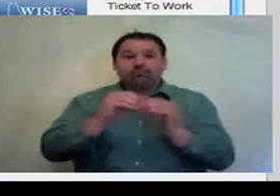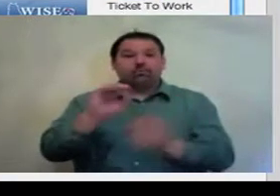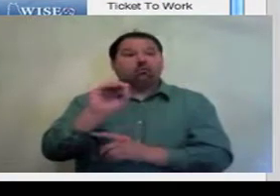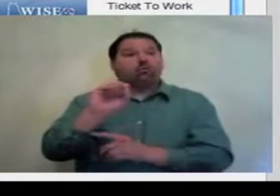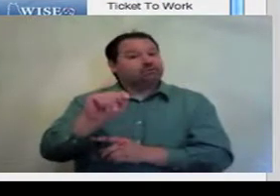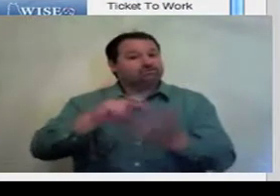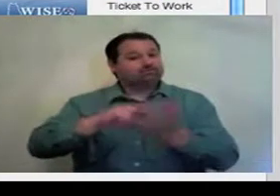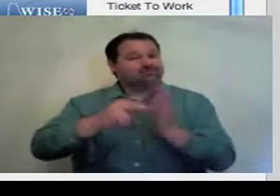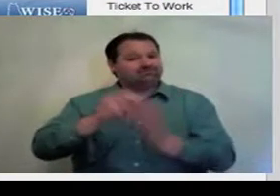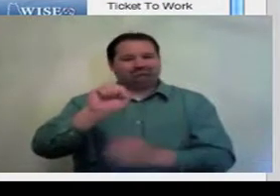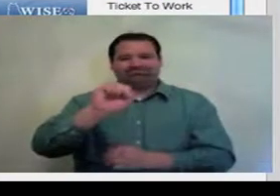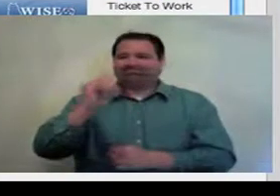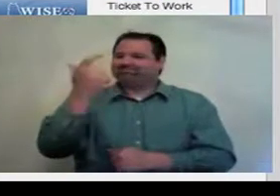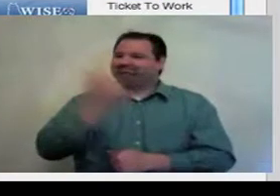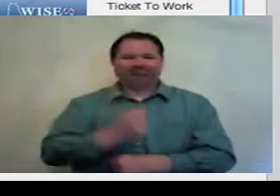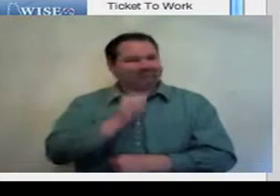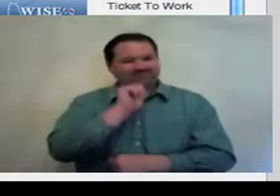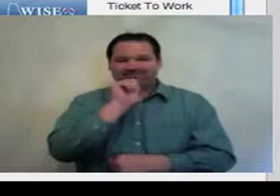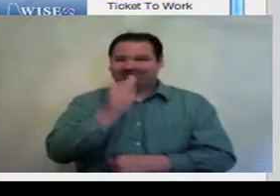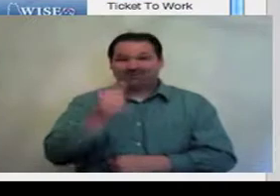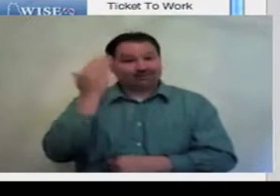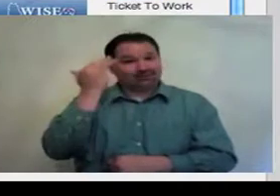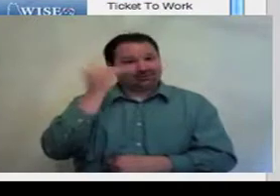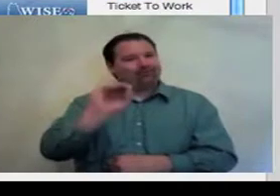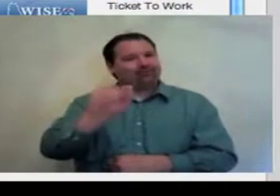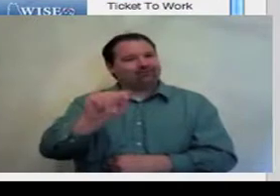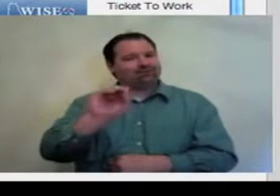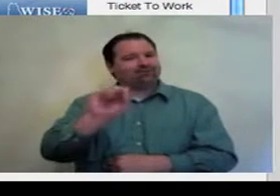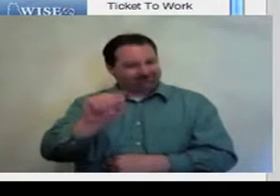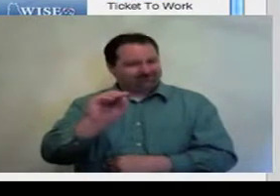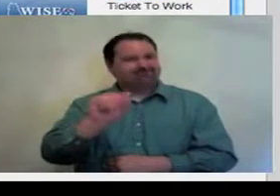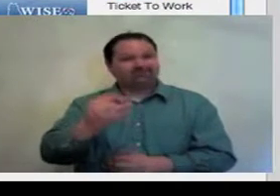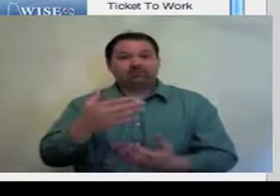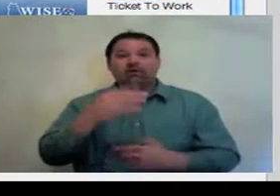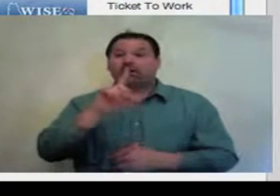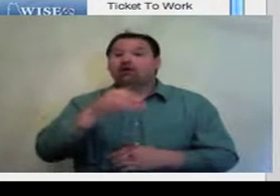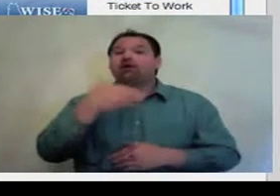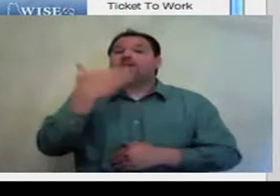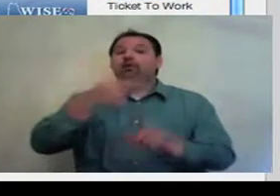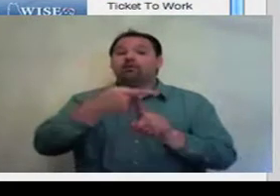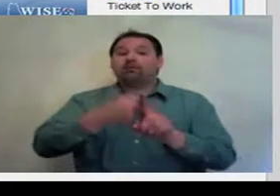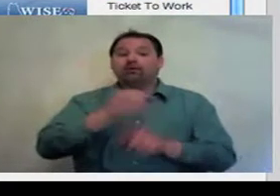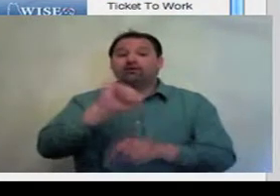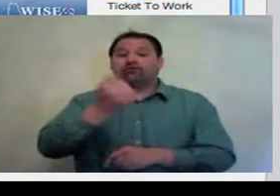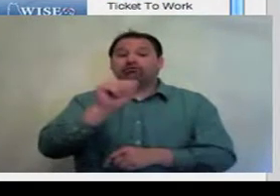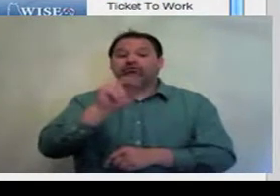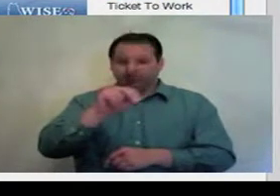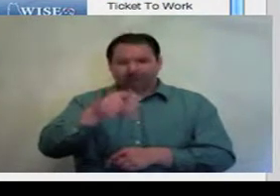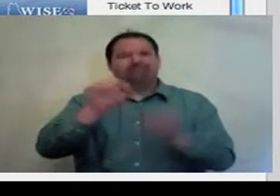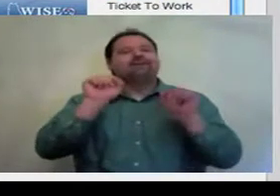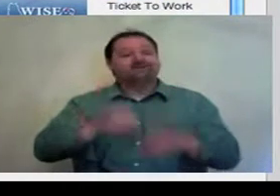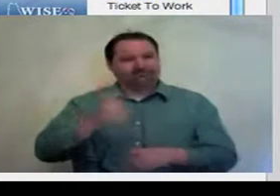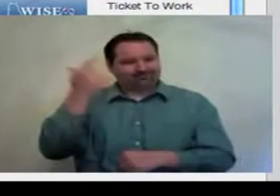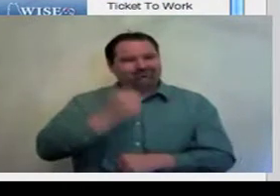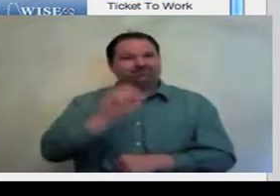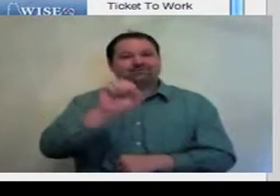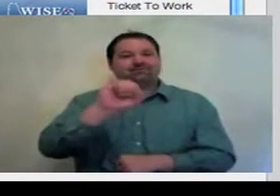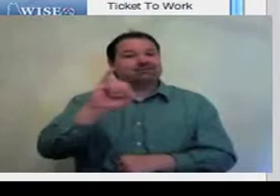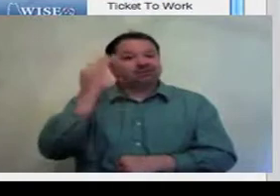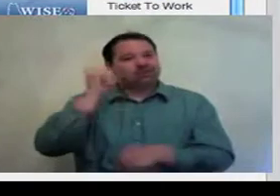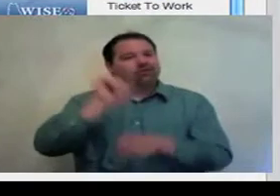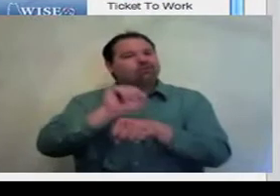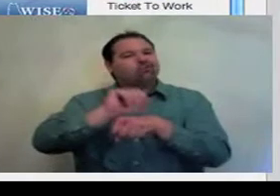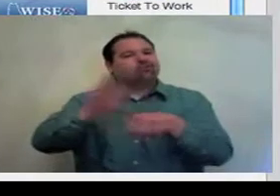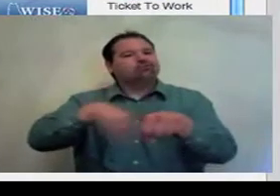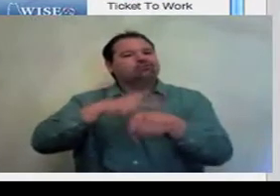you may not qualify for SSI the month of December because you picked up the overtime, but the following month you